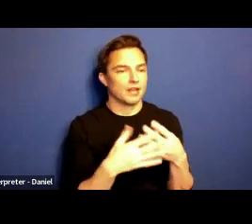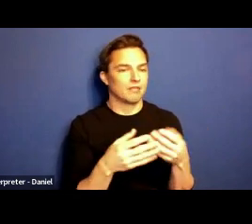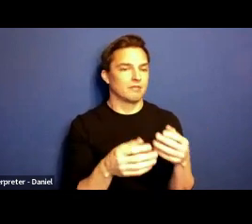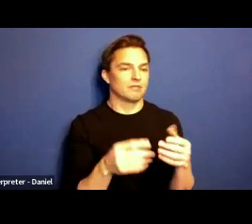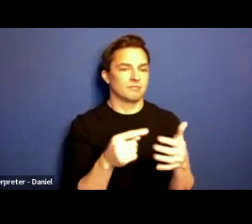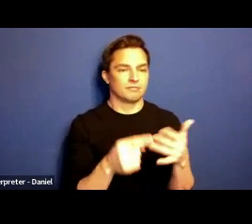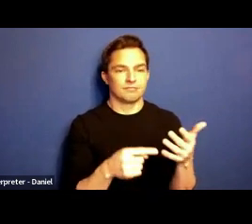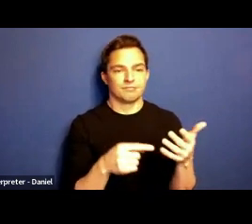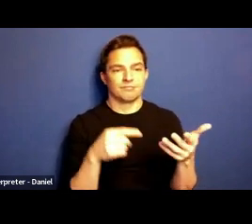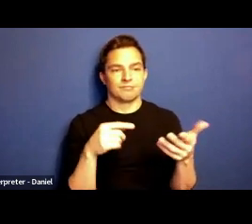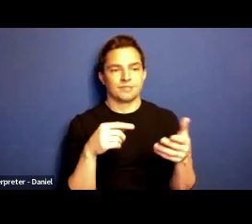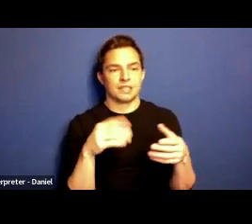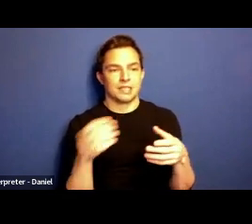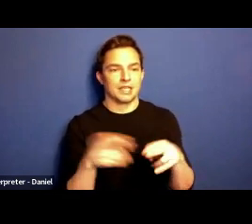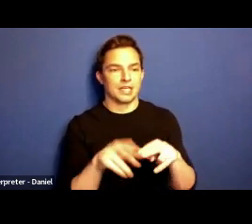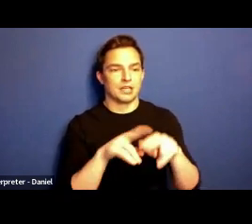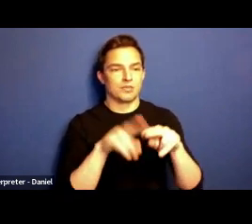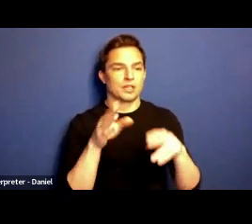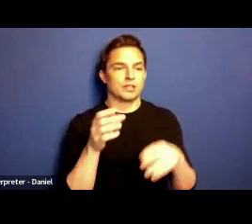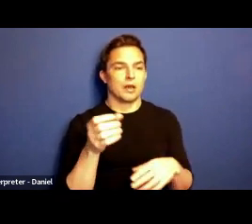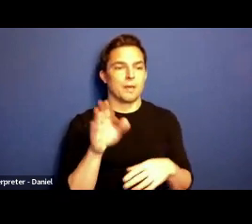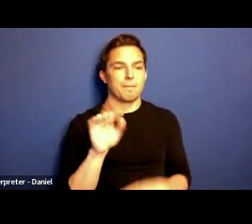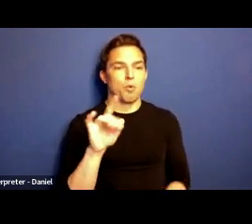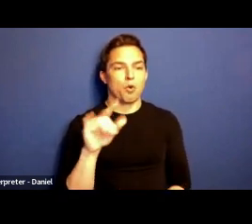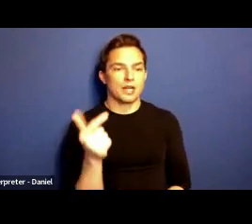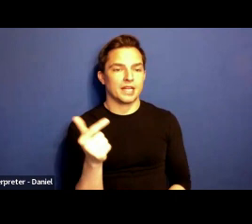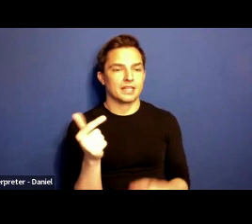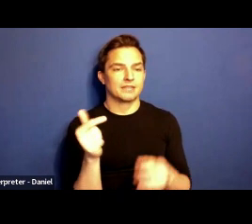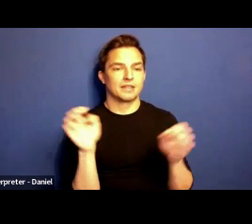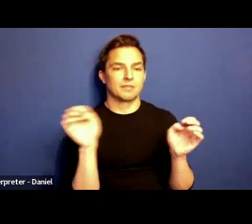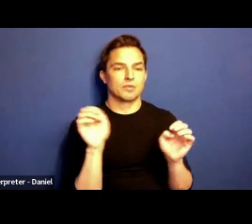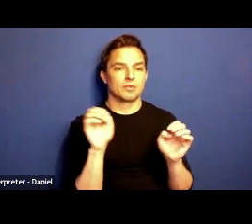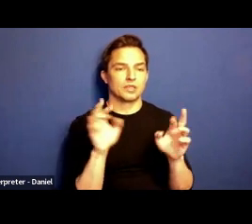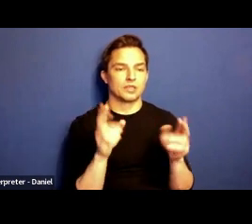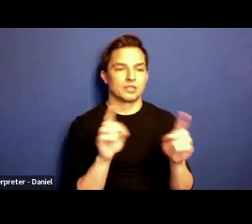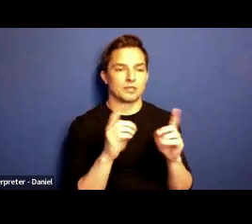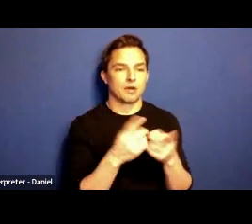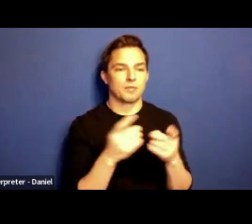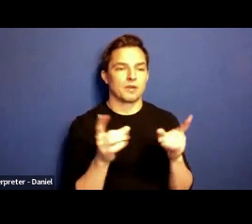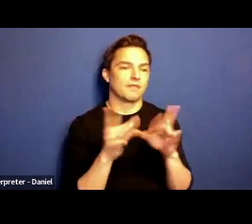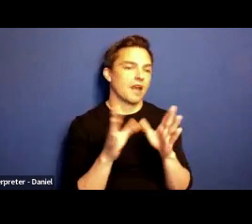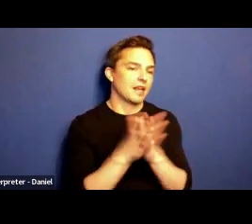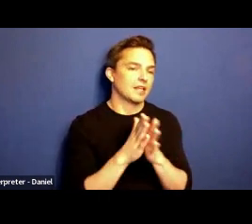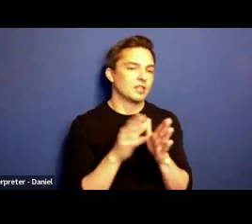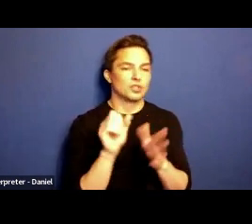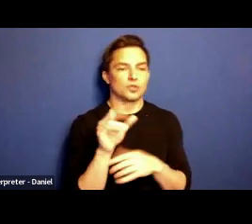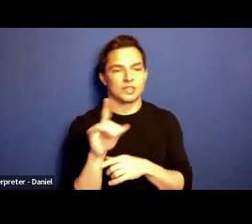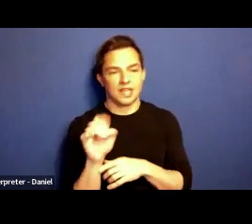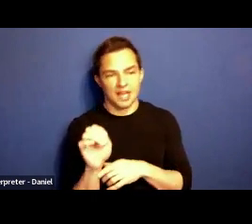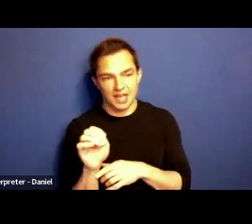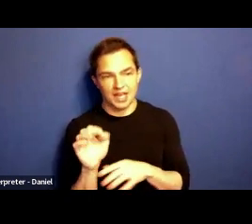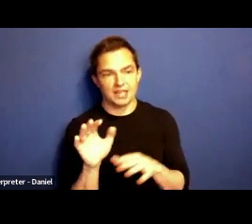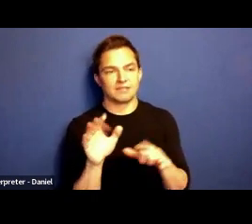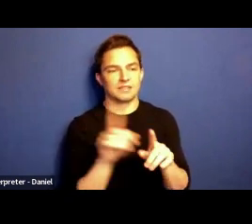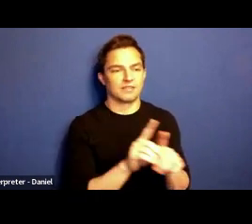in emergency rooms, violent crimes, increased suicide rates. What was interesting is this isn't just recent claims.